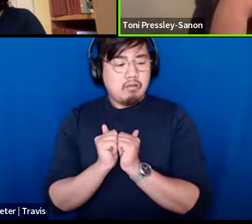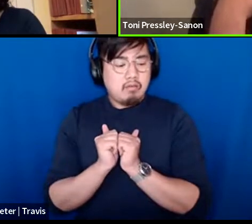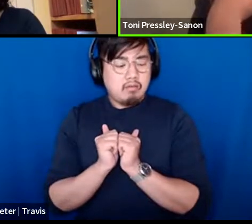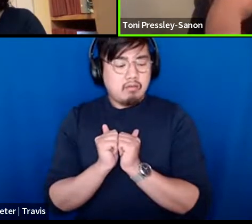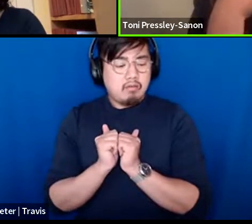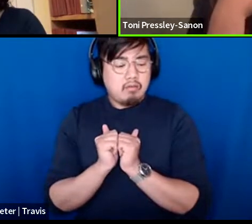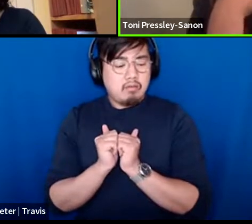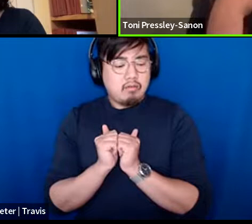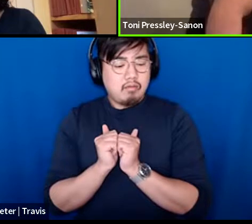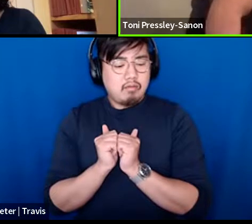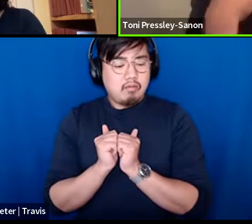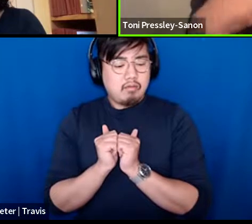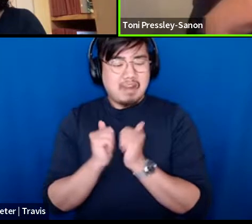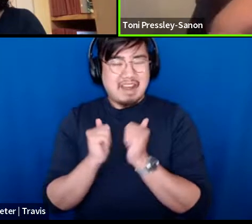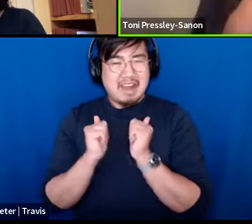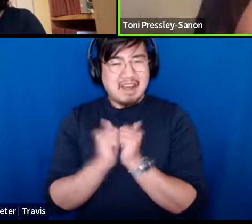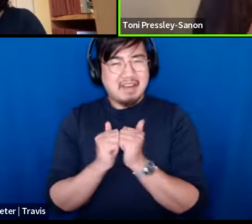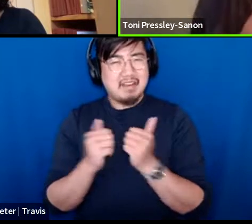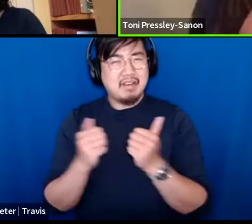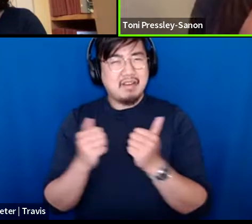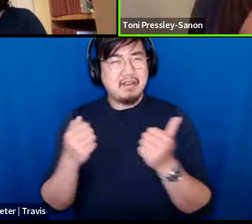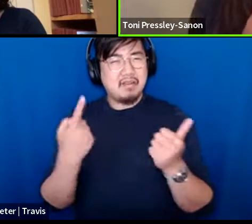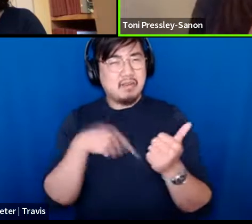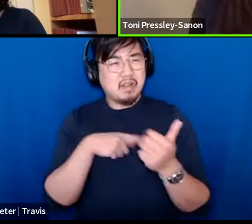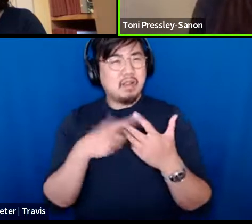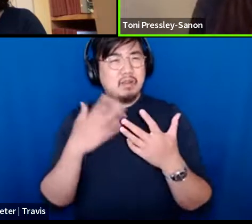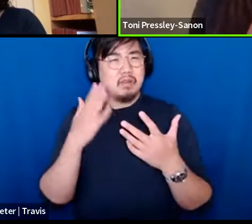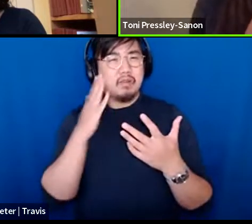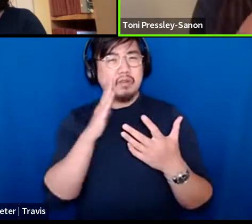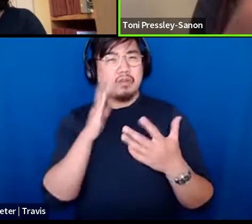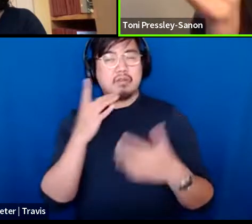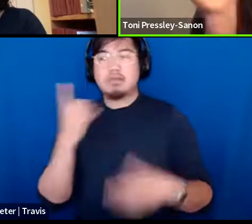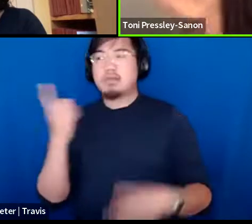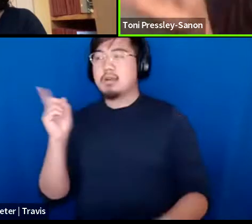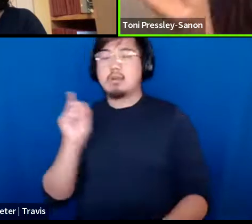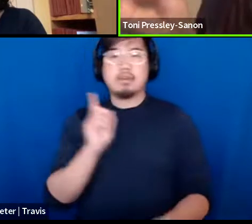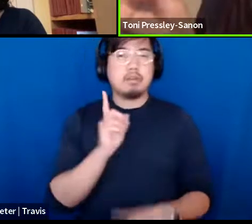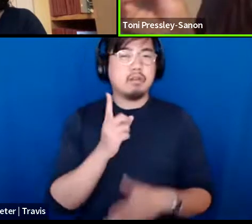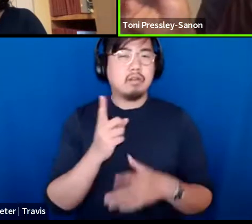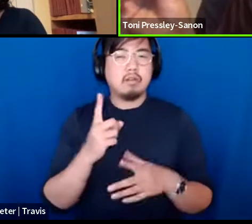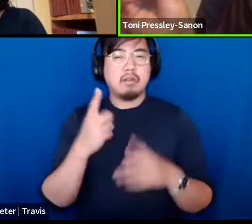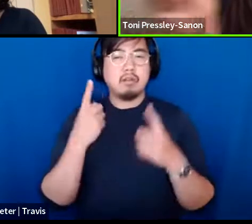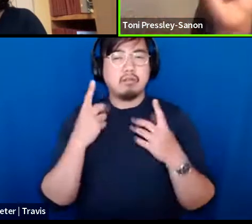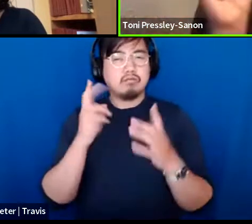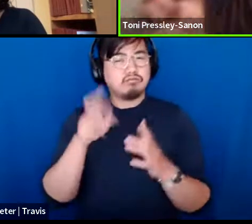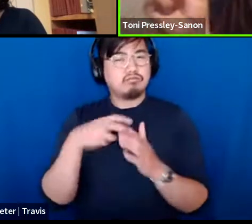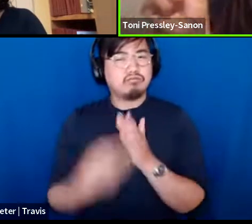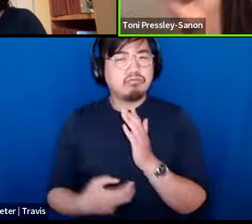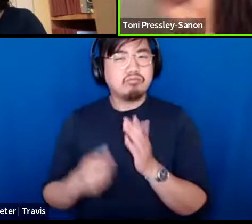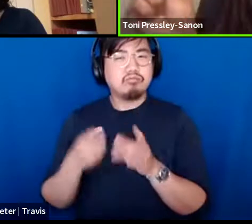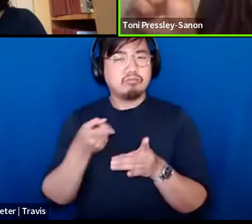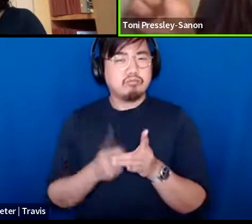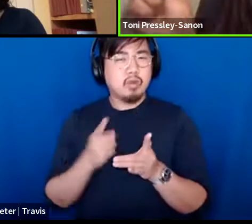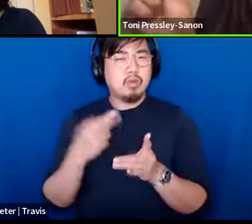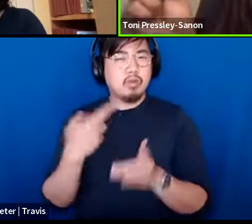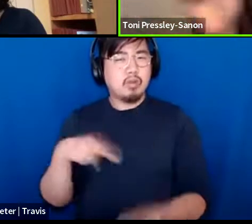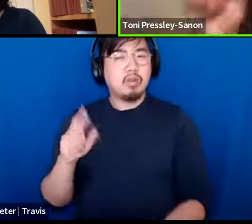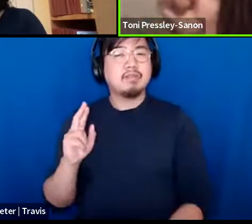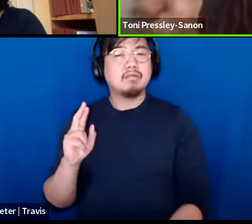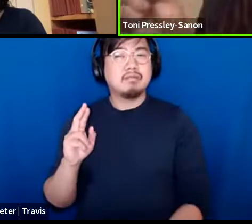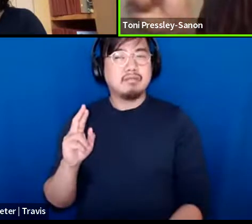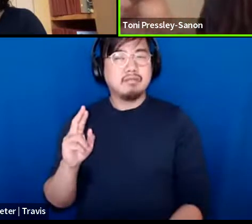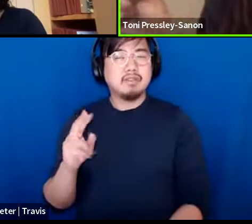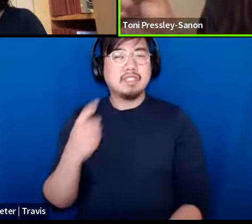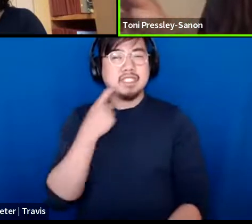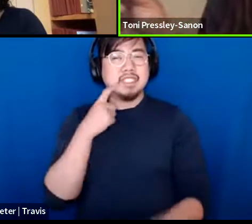how we came to Buddhism, right? Because I remember looking on YouTube, and there's actually a channel that is actually called Black